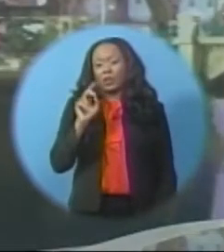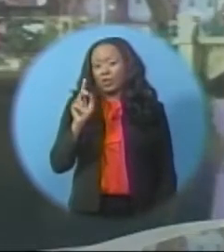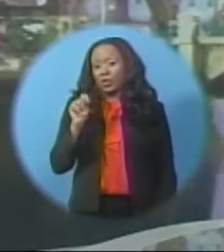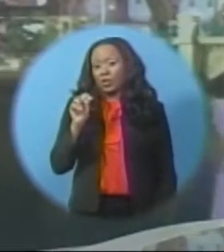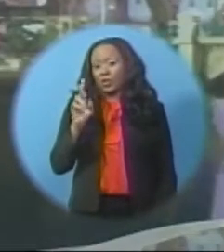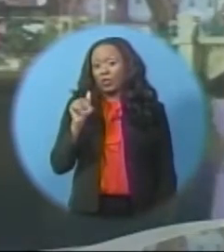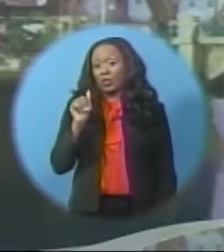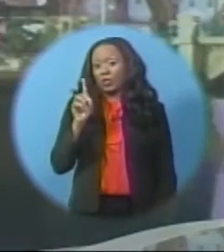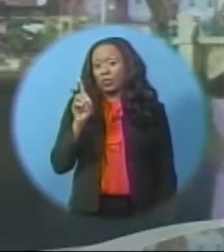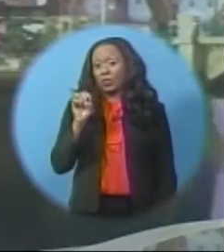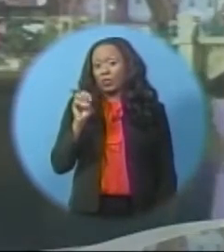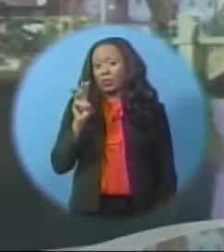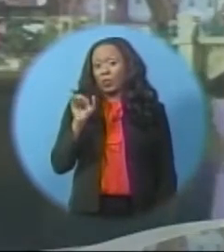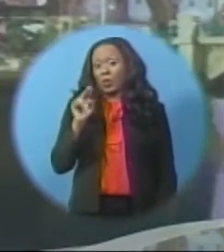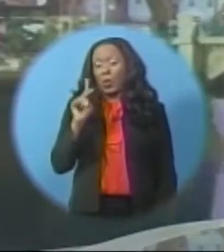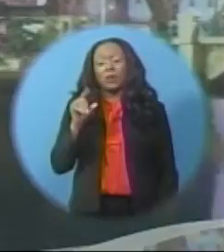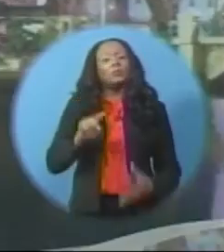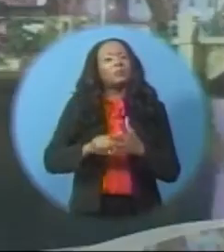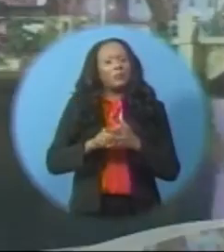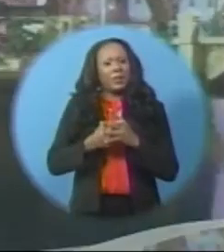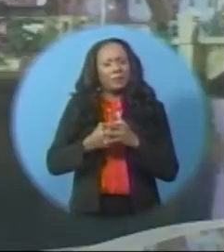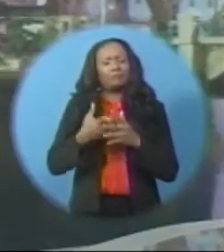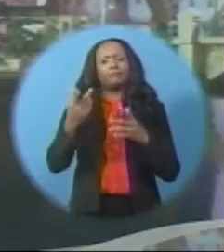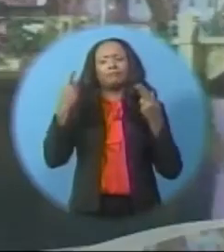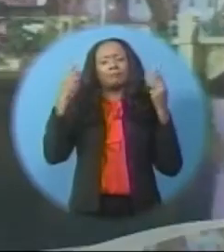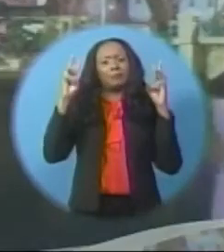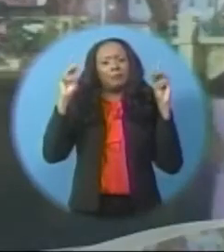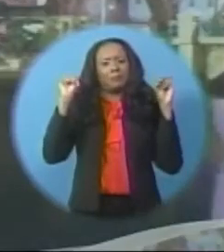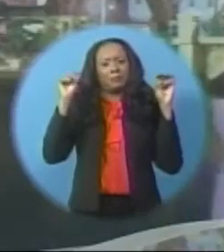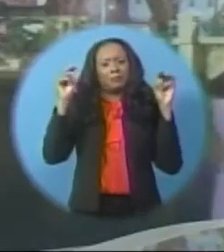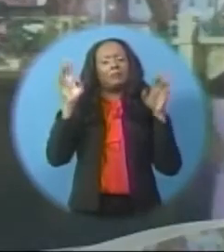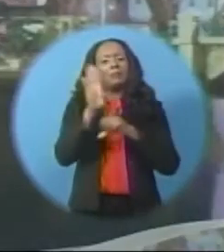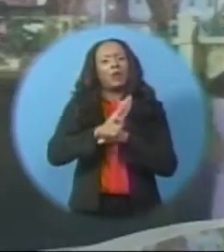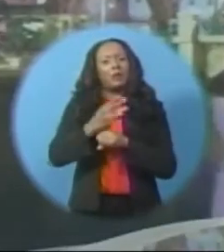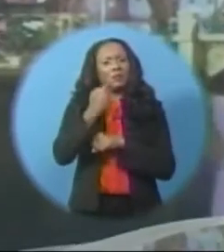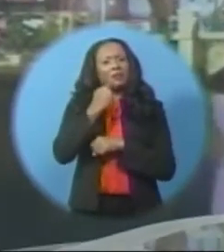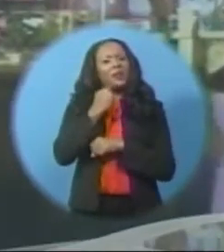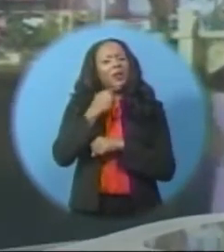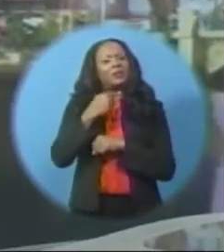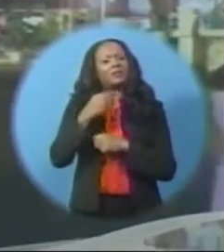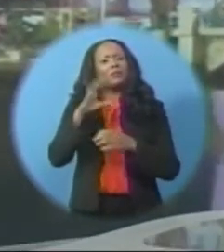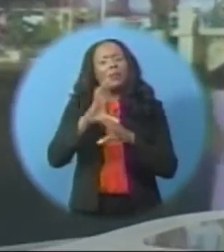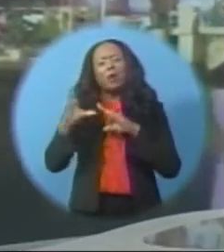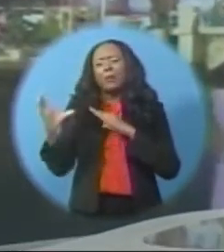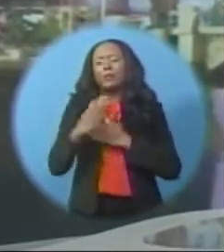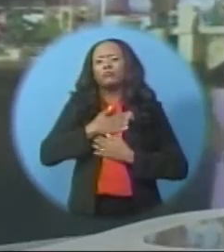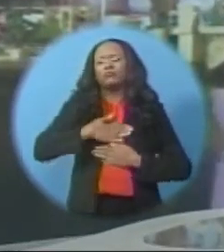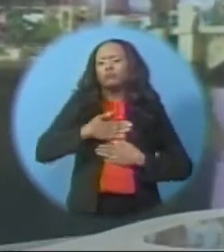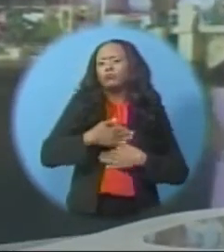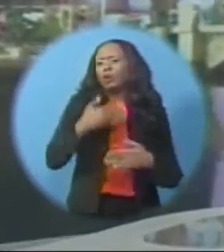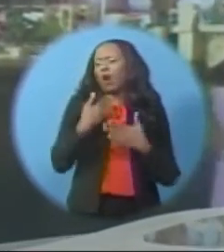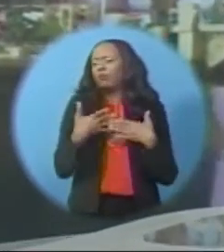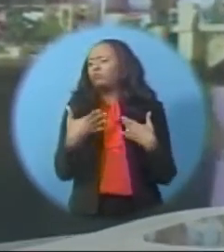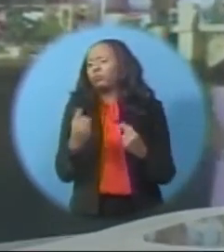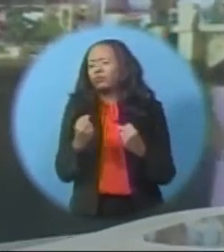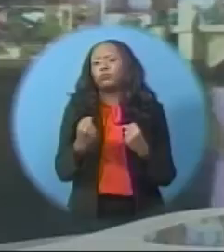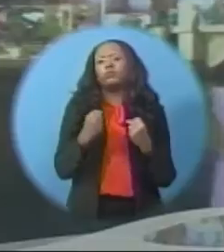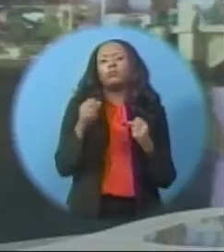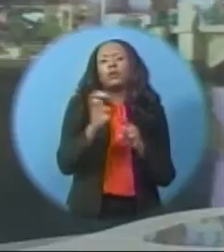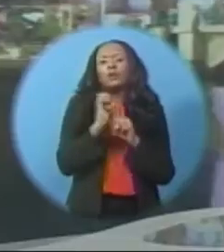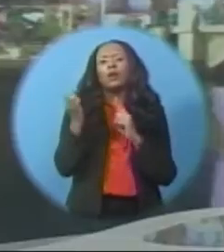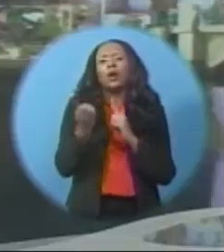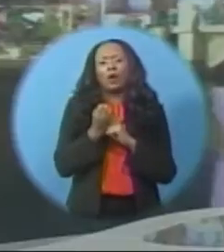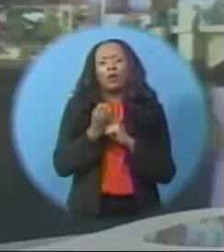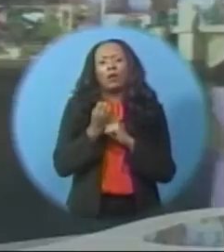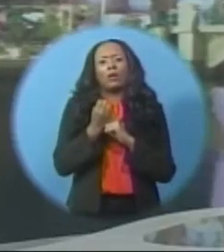Minister Fendall Stewart says while the Caribbean has enjoyed a relatively stable security environment since the exercise began